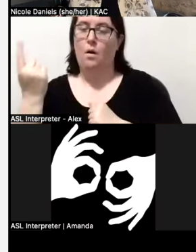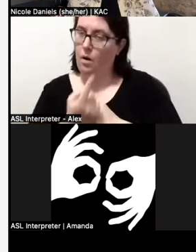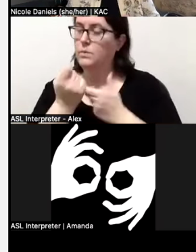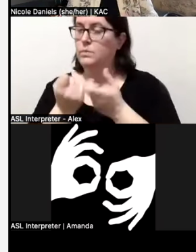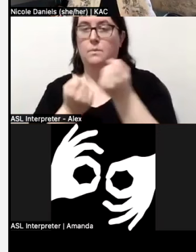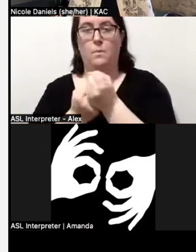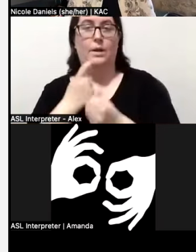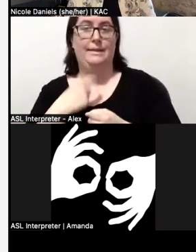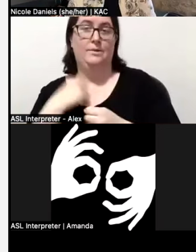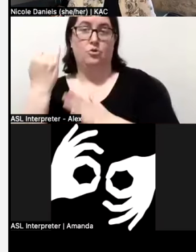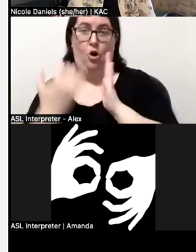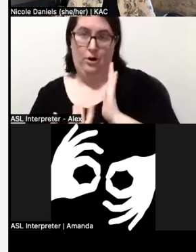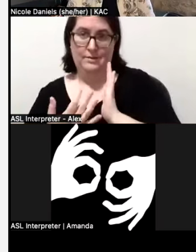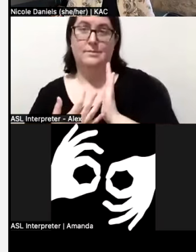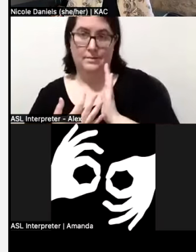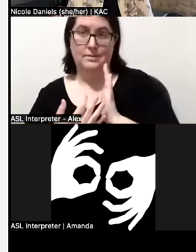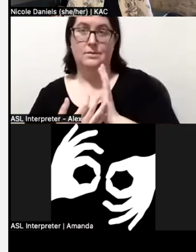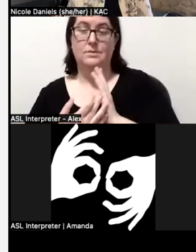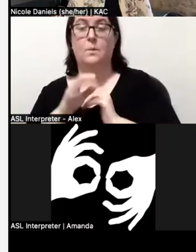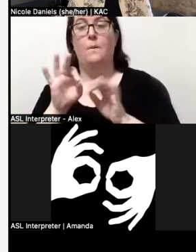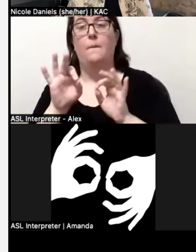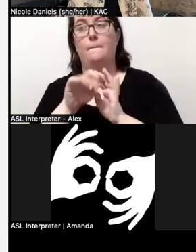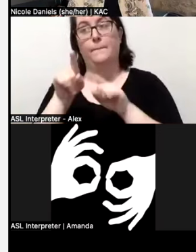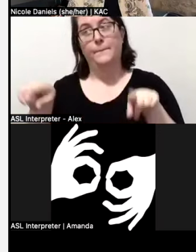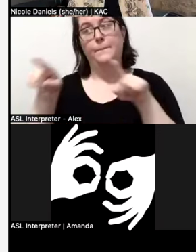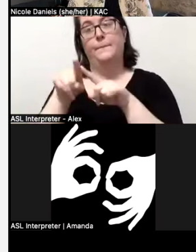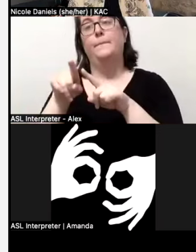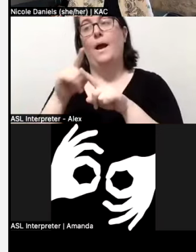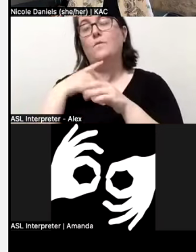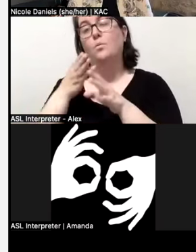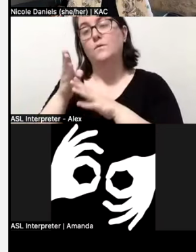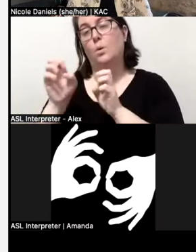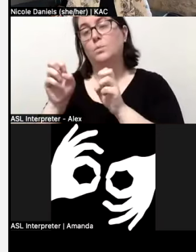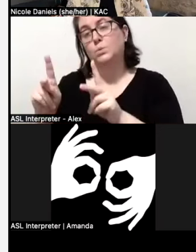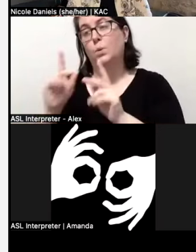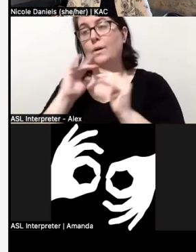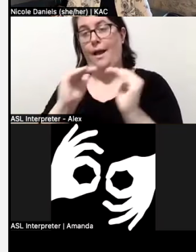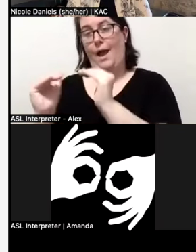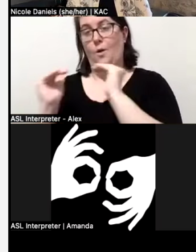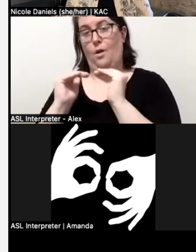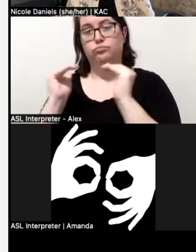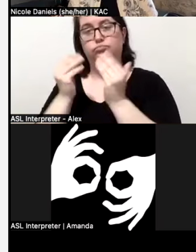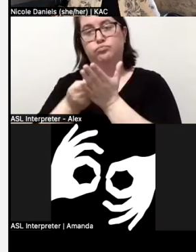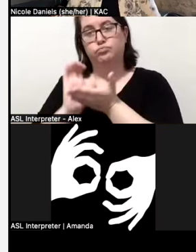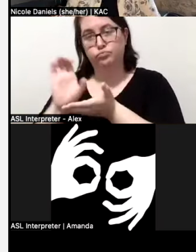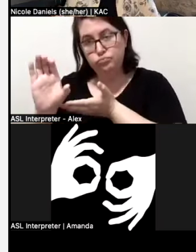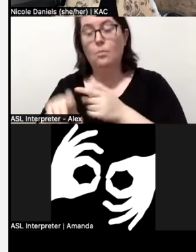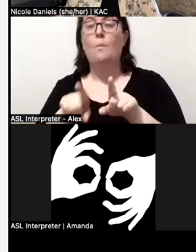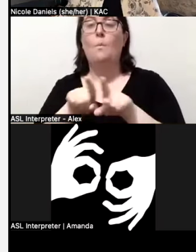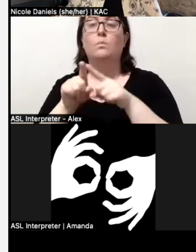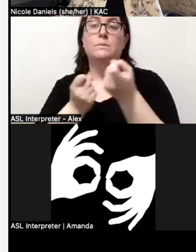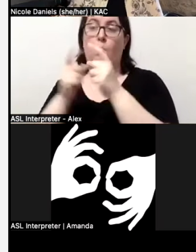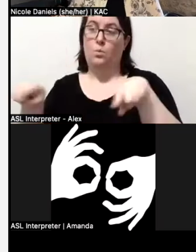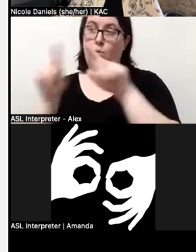Kingston artists. So we want to ensure that Kingston artists receive professional opportunities with equitable, fair compensation and support artist creation